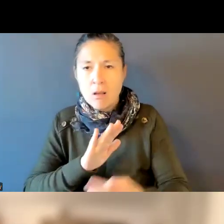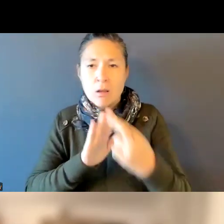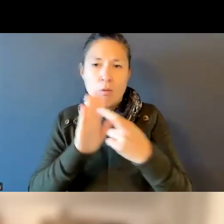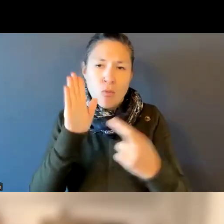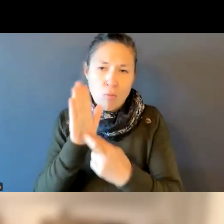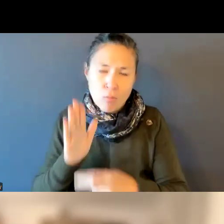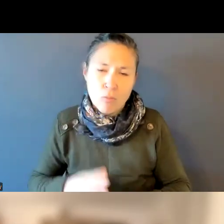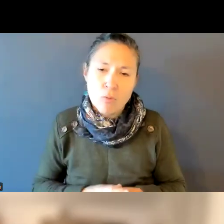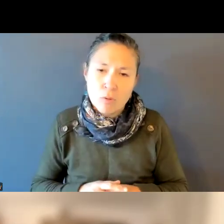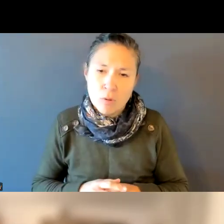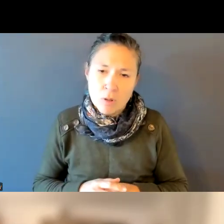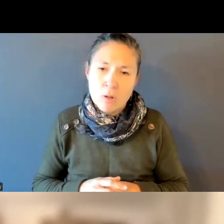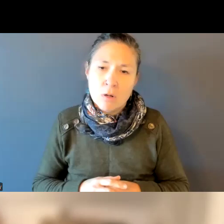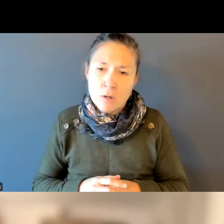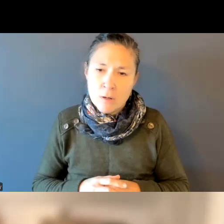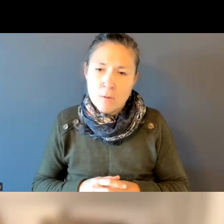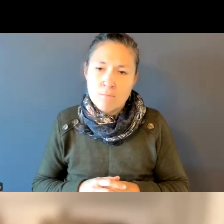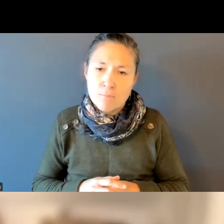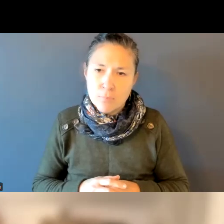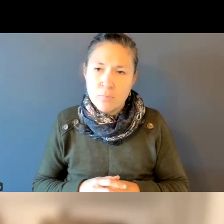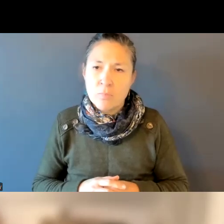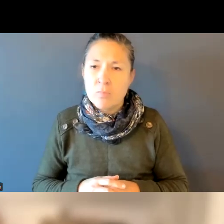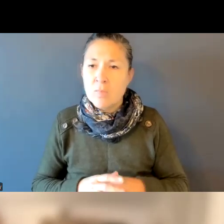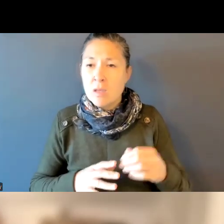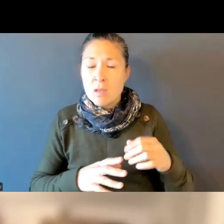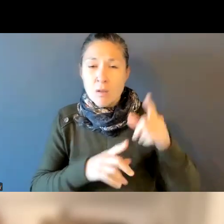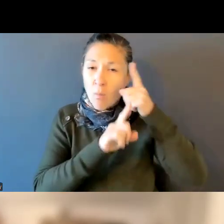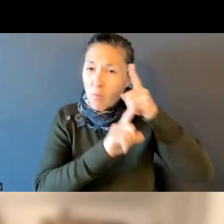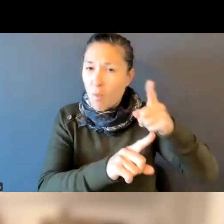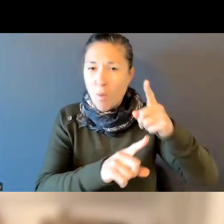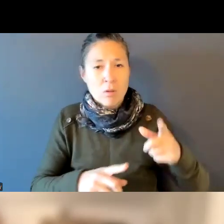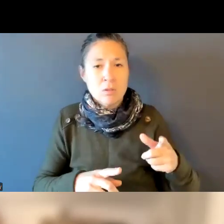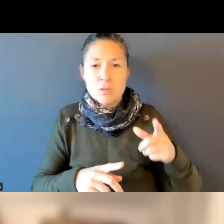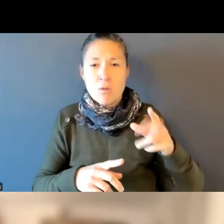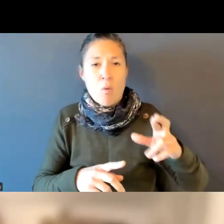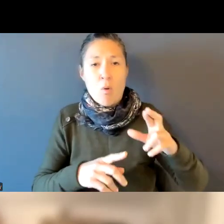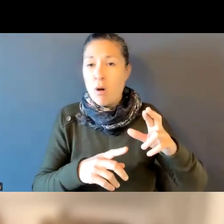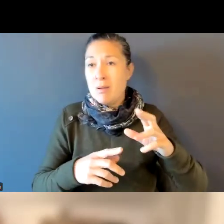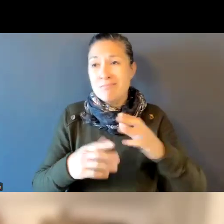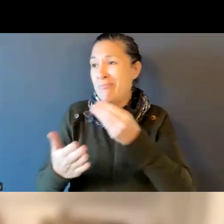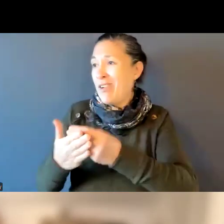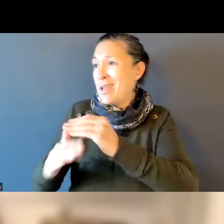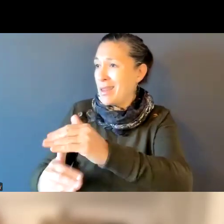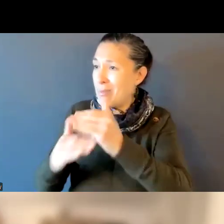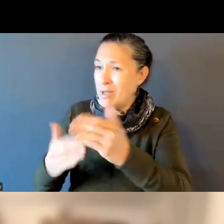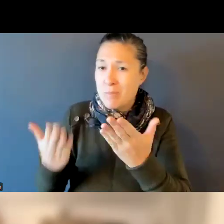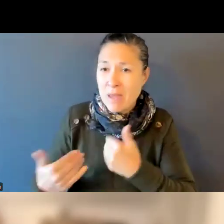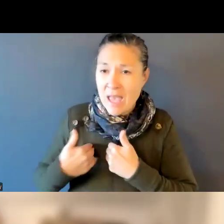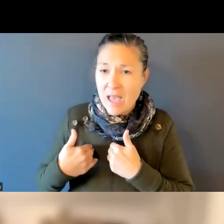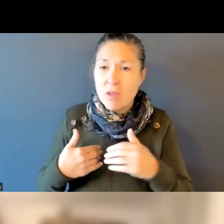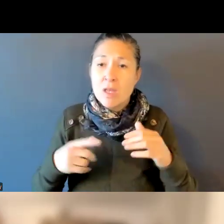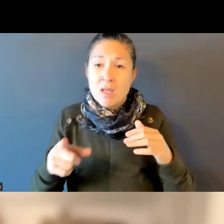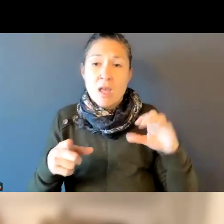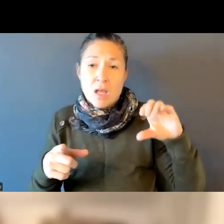regulations, the objectives, the limits on funding. The clearinghouse options in these